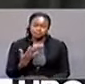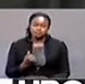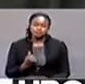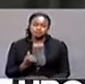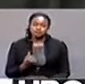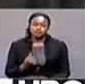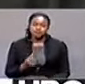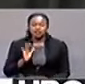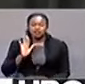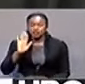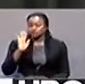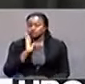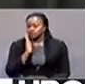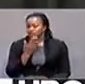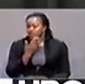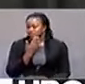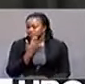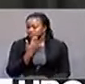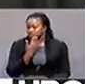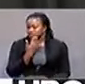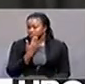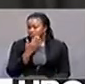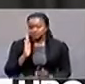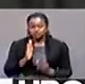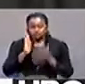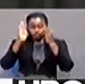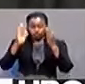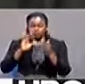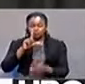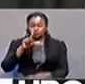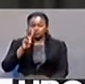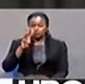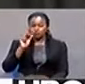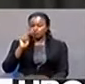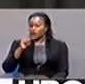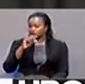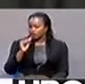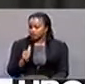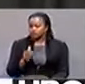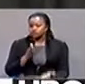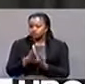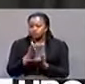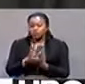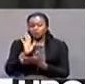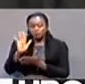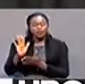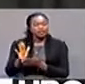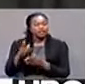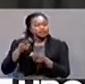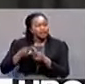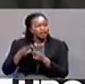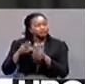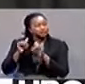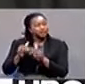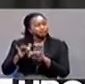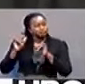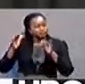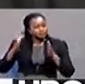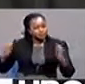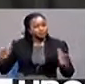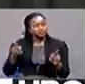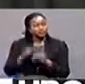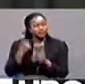His Grace Cyprian Kizito Luanga has left a legacy that needs to be